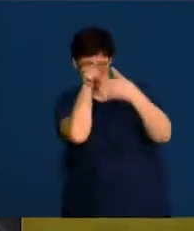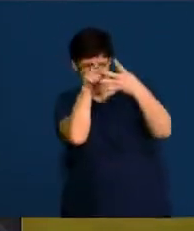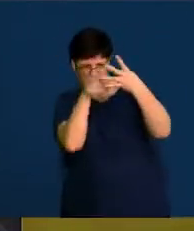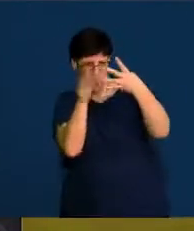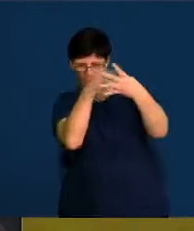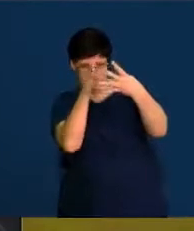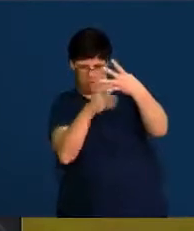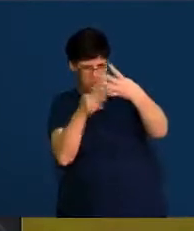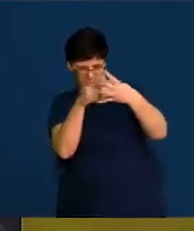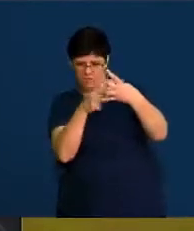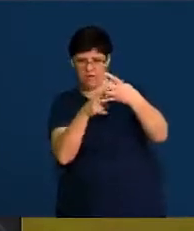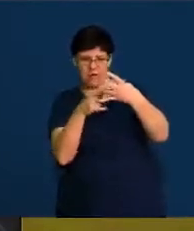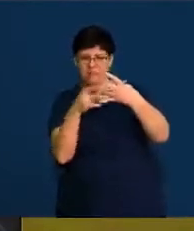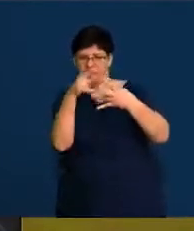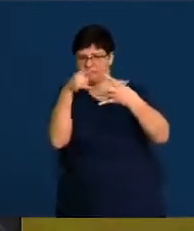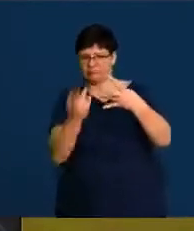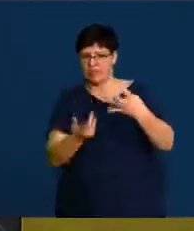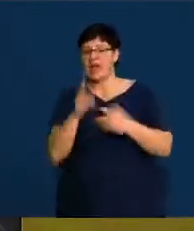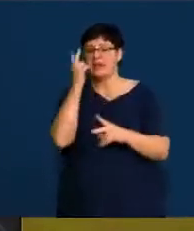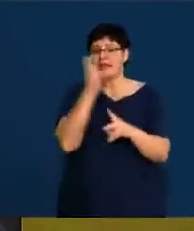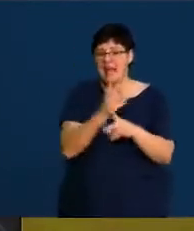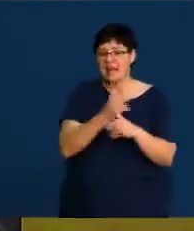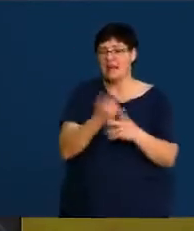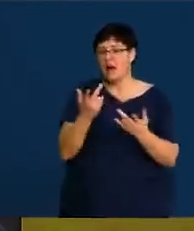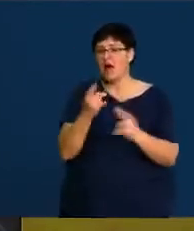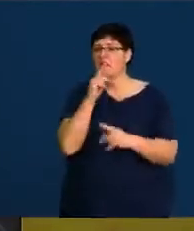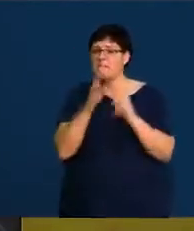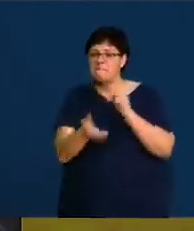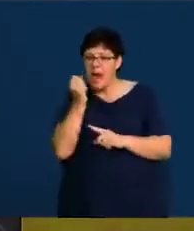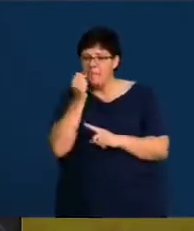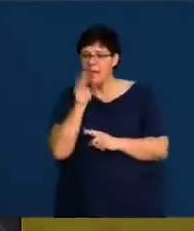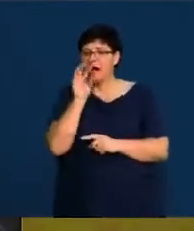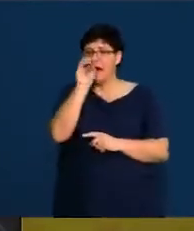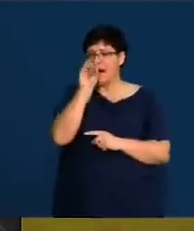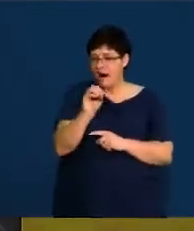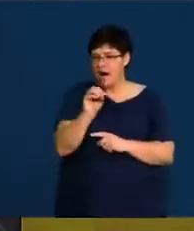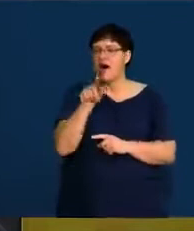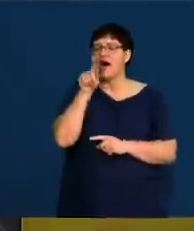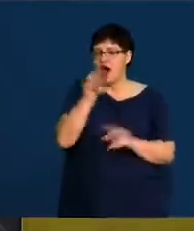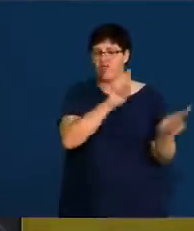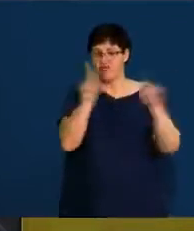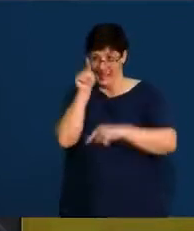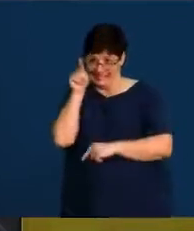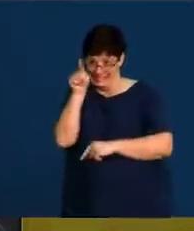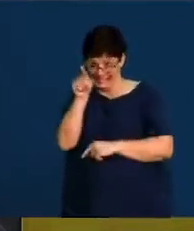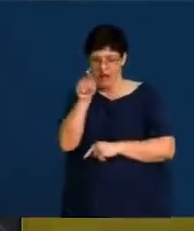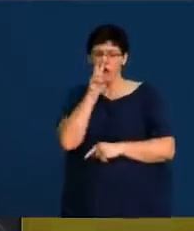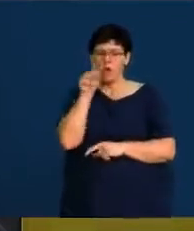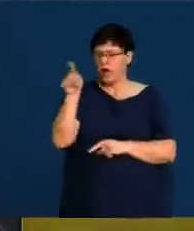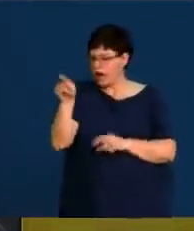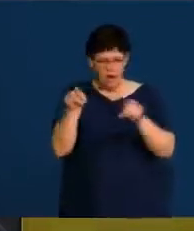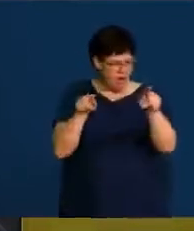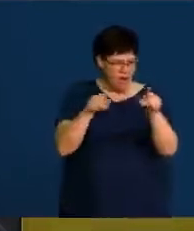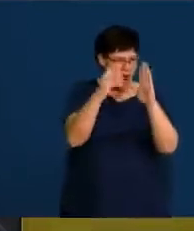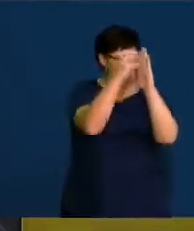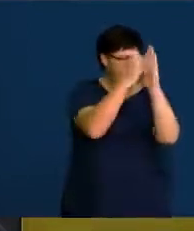options that are not applicable. Then go to the map. Find the location of the point that is being referred to and look for hints